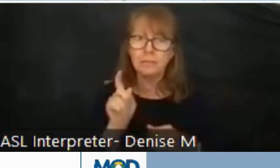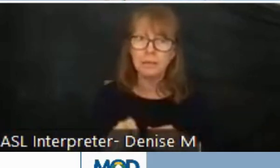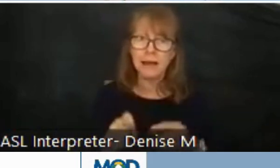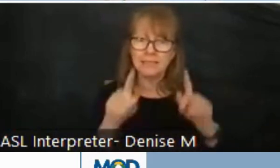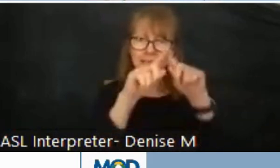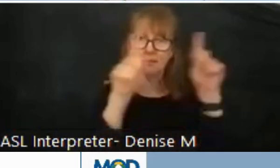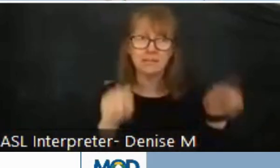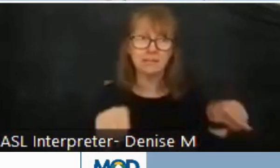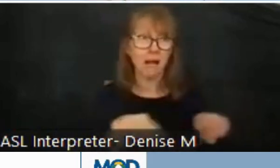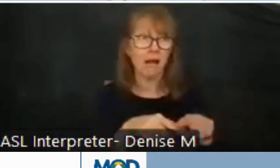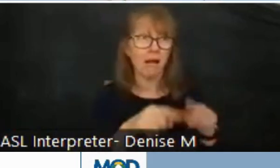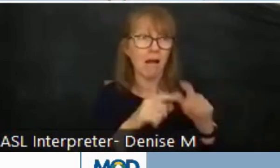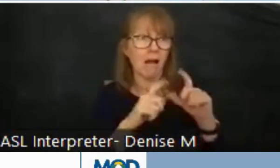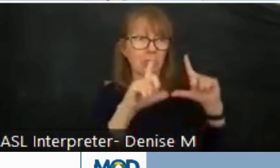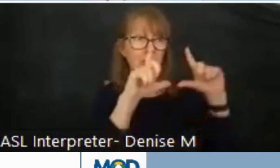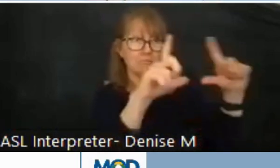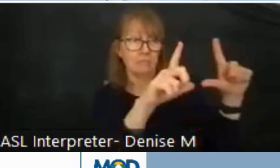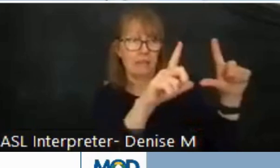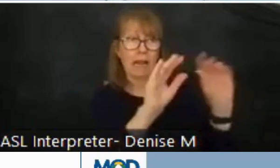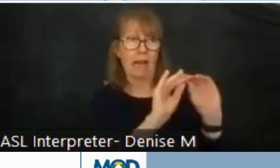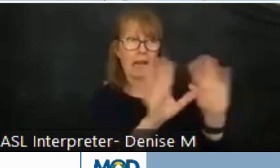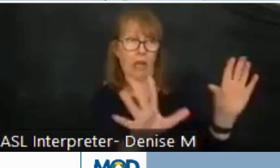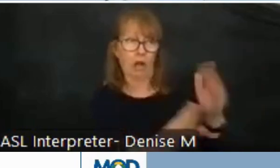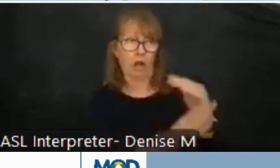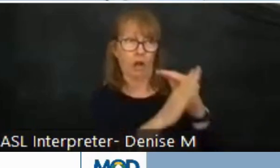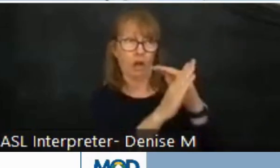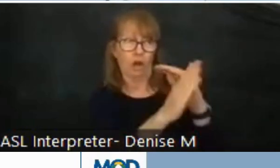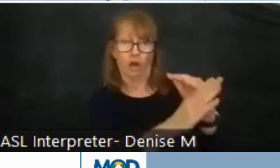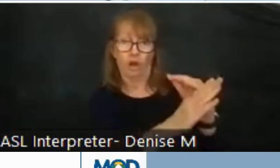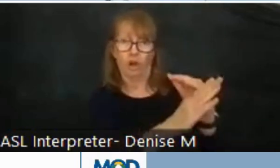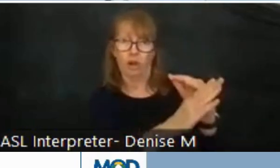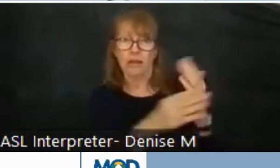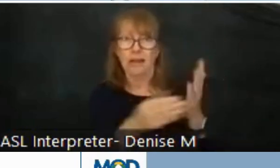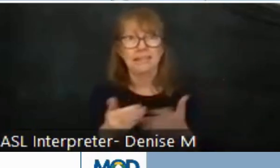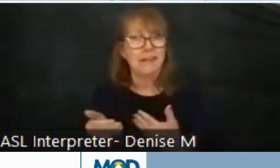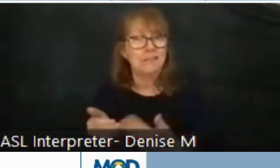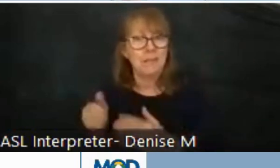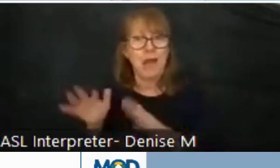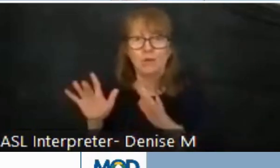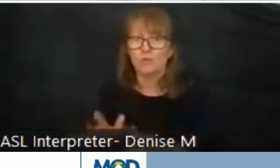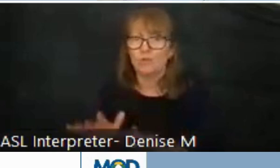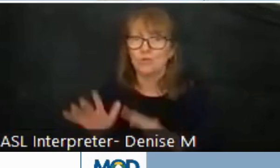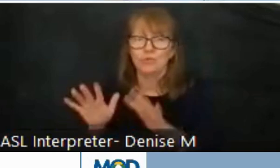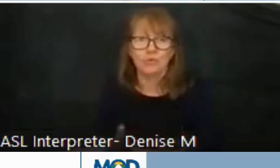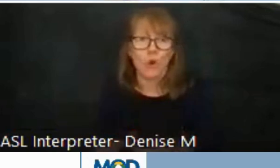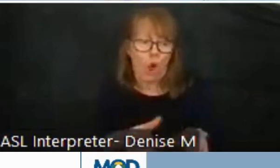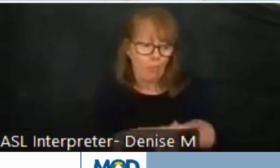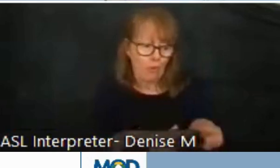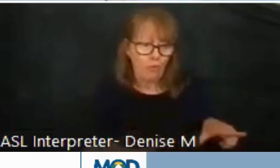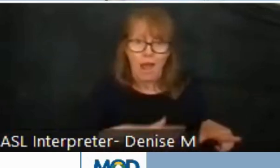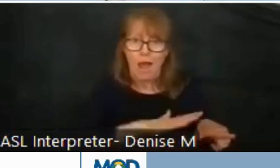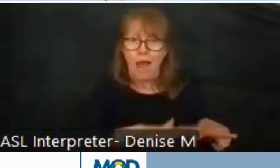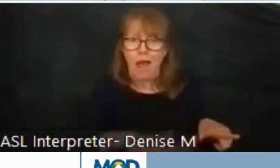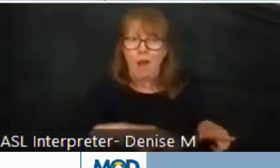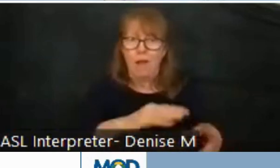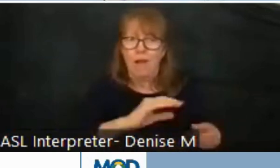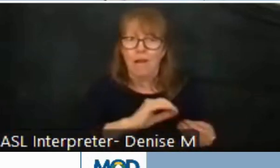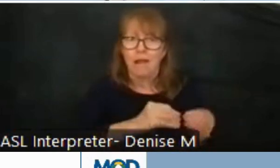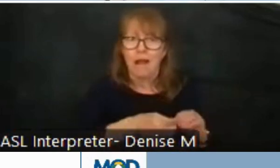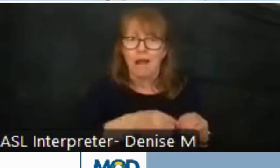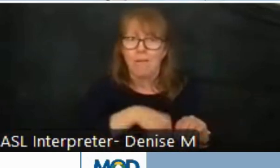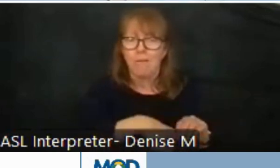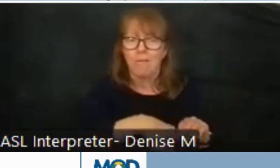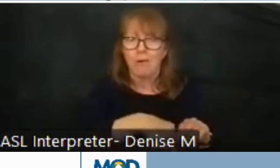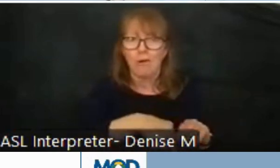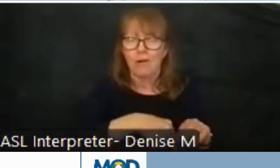it's reserved even when there is snow on the ground? We can see that just by mentally rehearsing